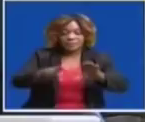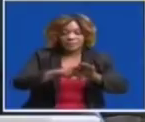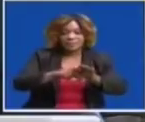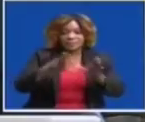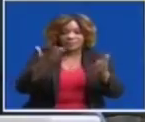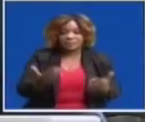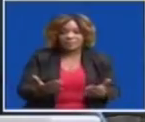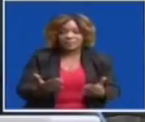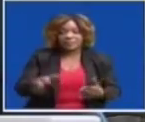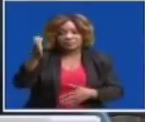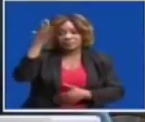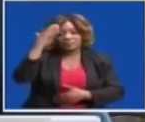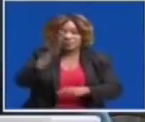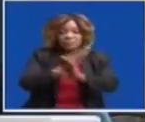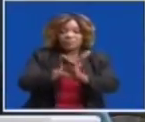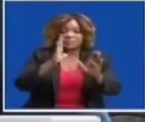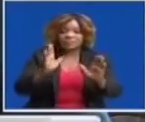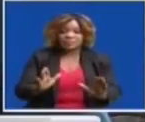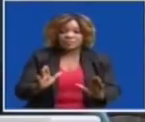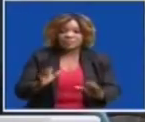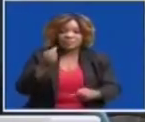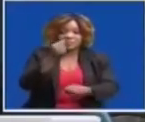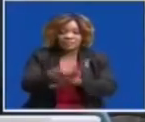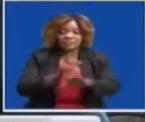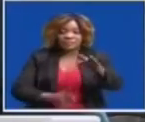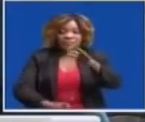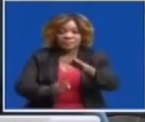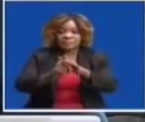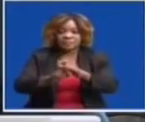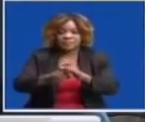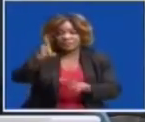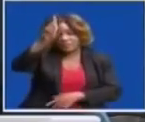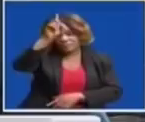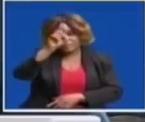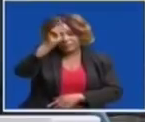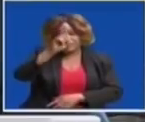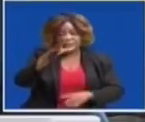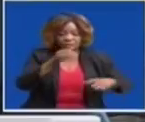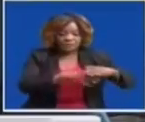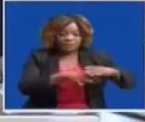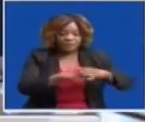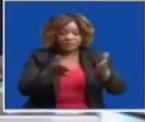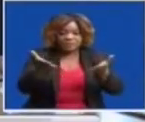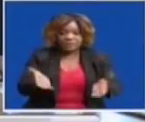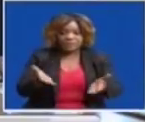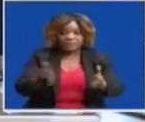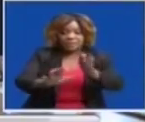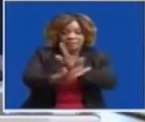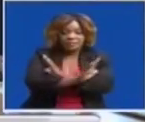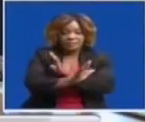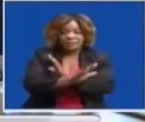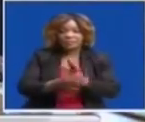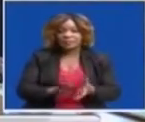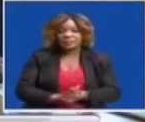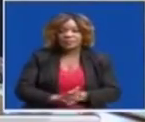there are some examples that already exist for Egyptian investors here in Zambia, and we would like to see in the